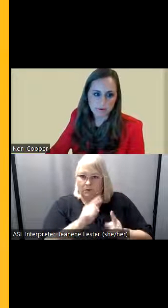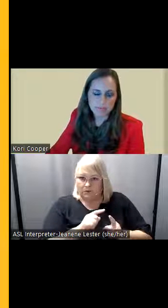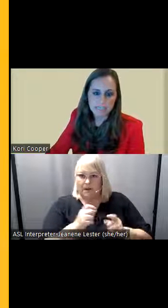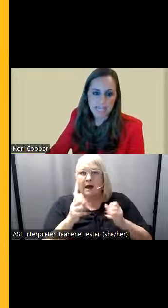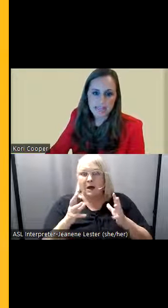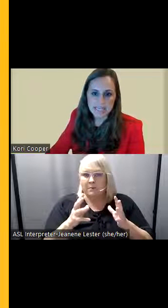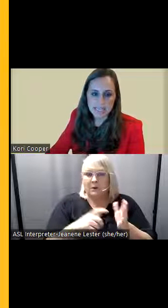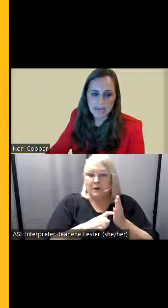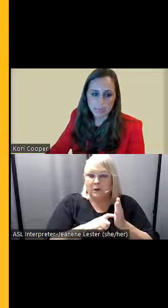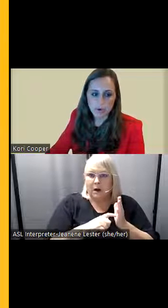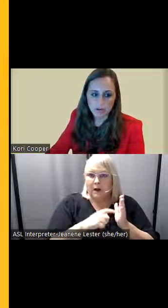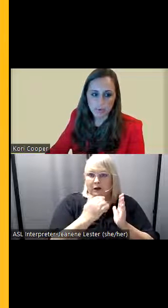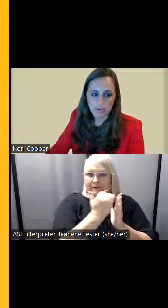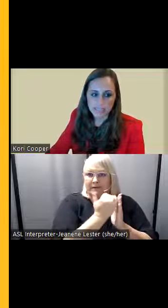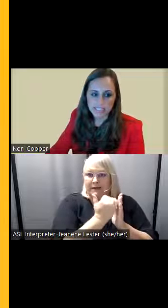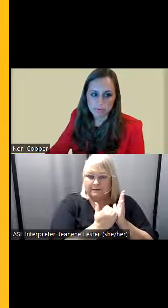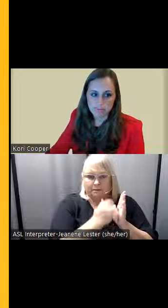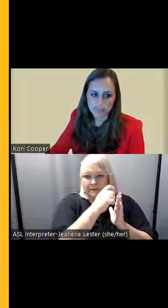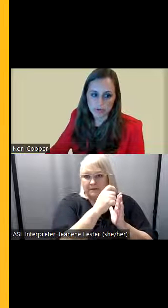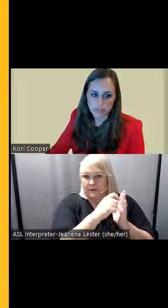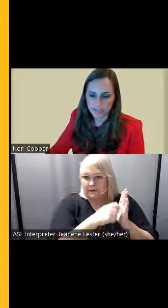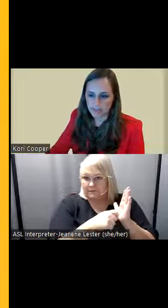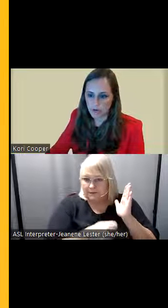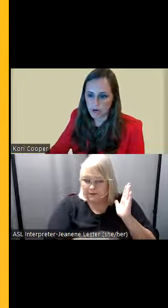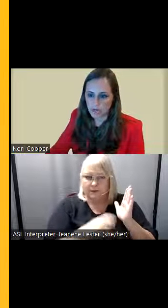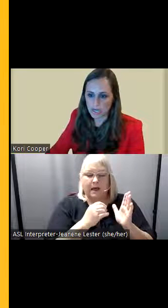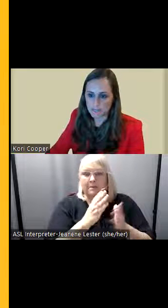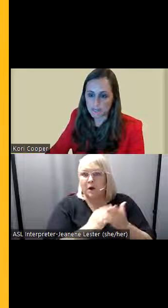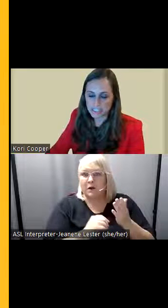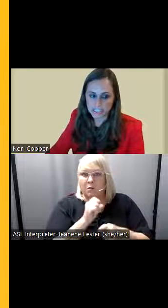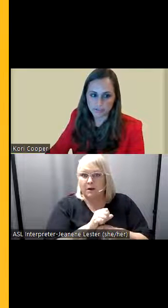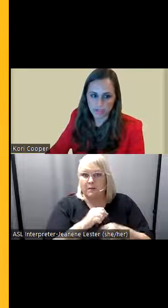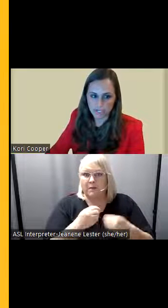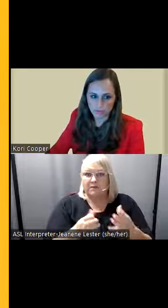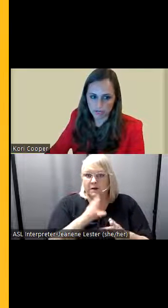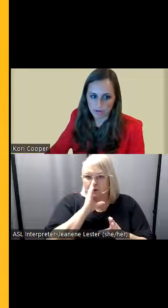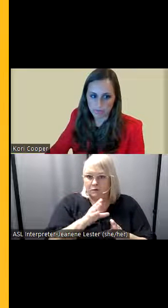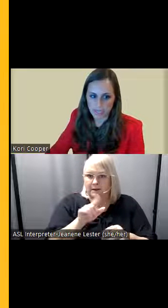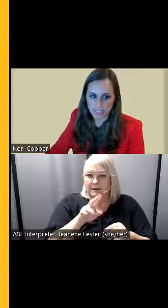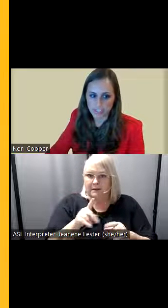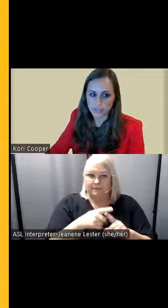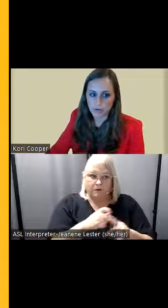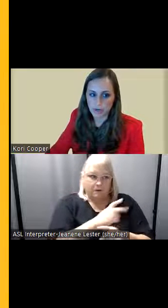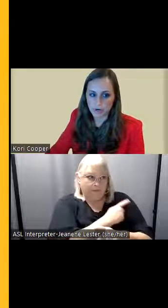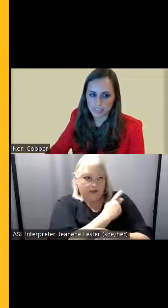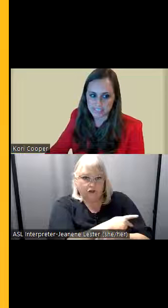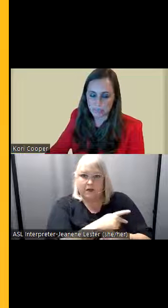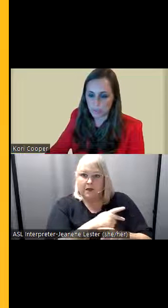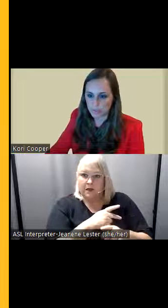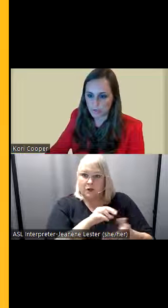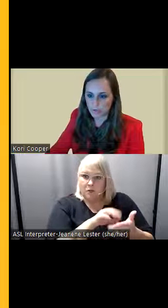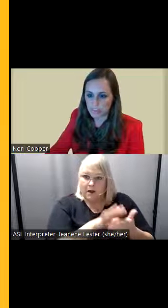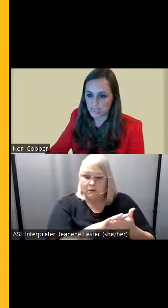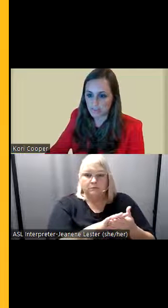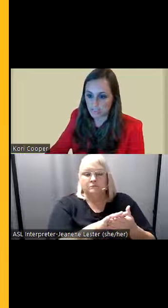fill out. And then part of our work is to provide a direct link from our patient electronic health record right into our incident